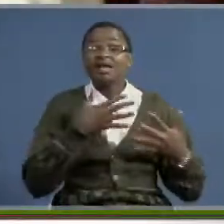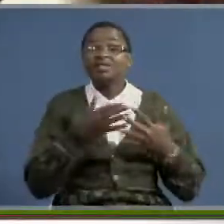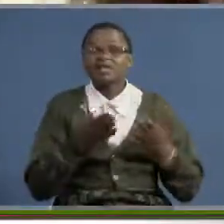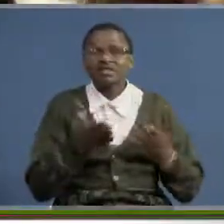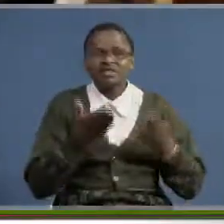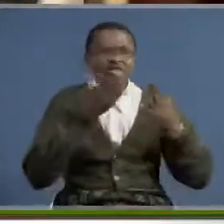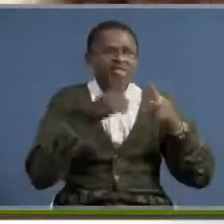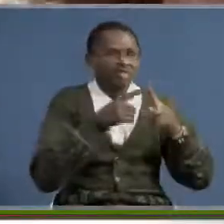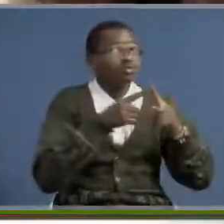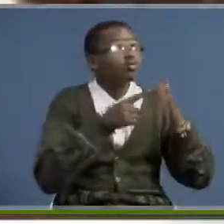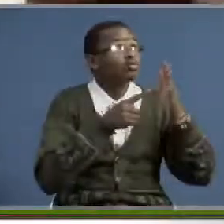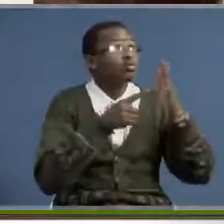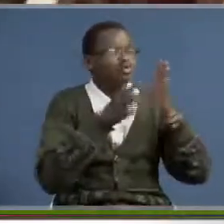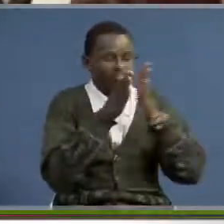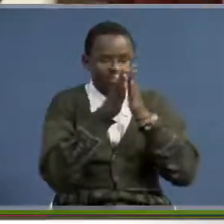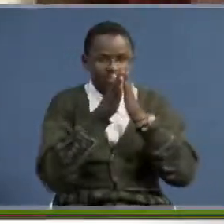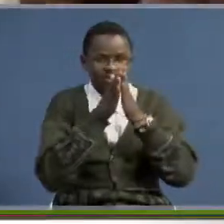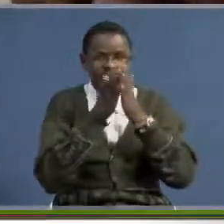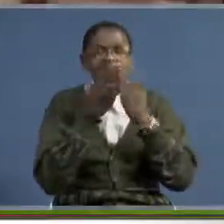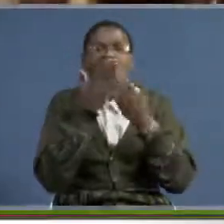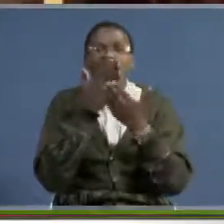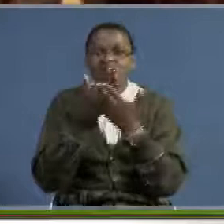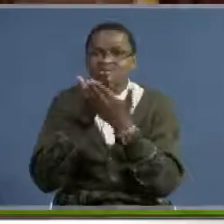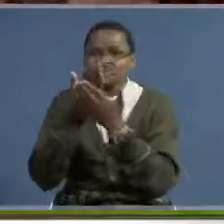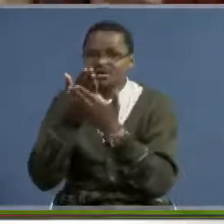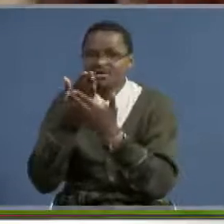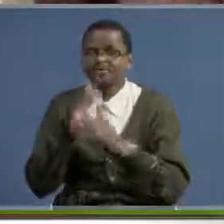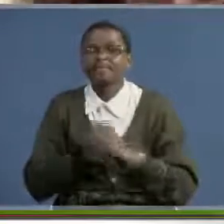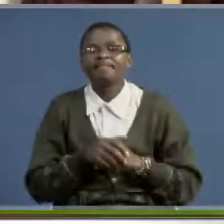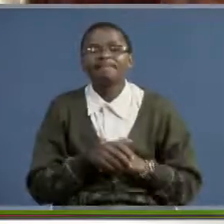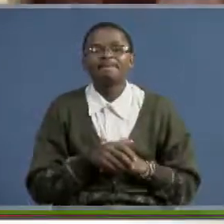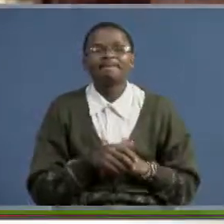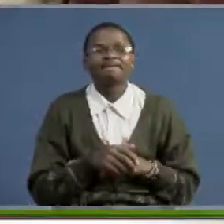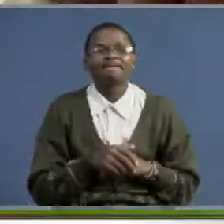to God for their prayers to be answered.